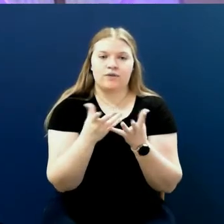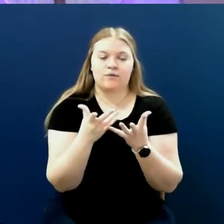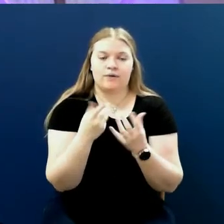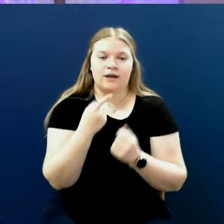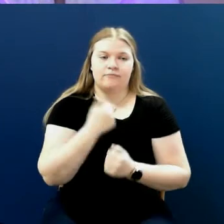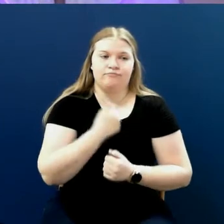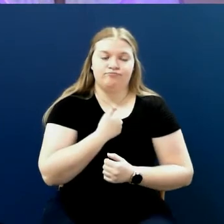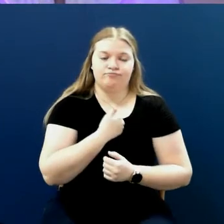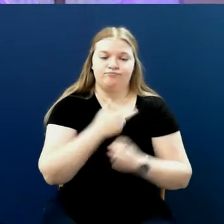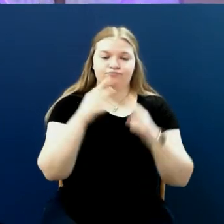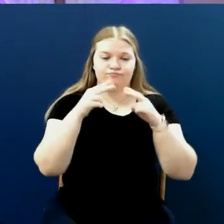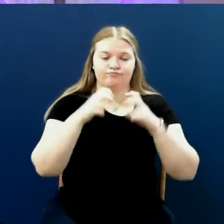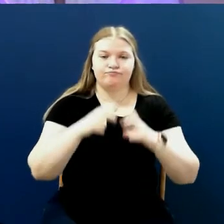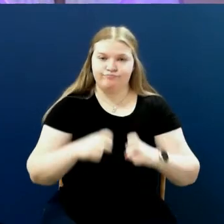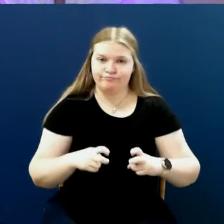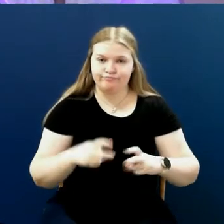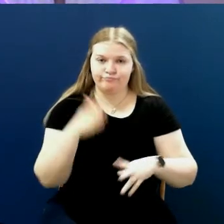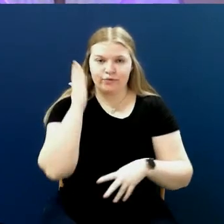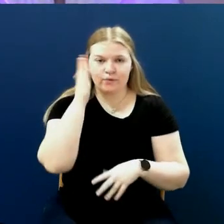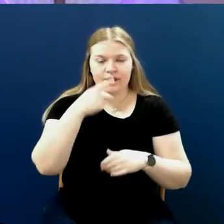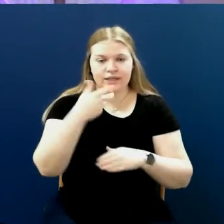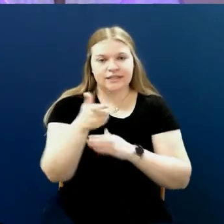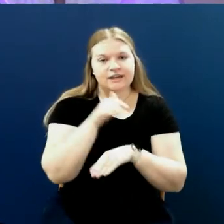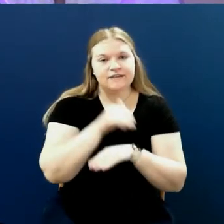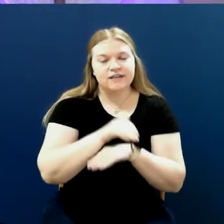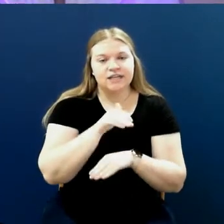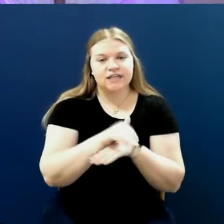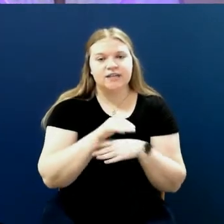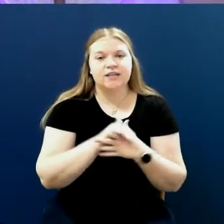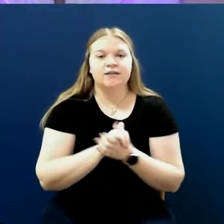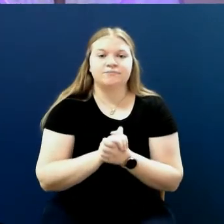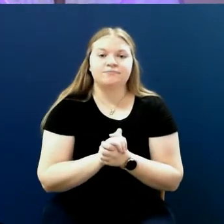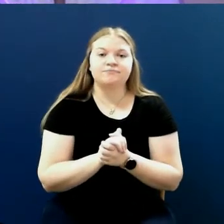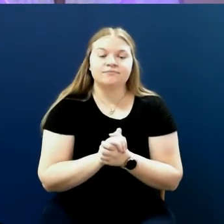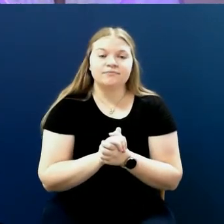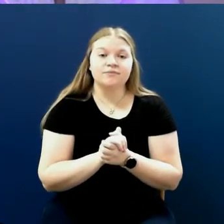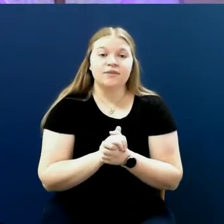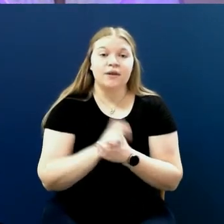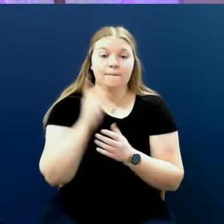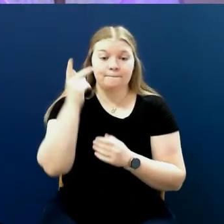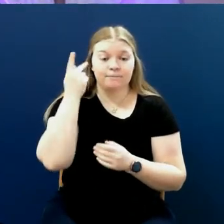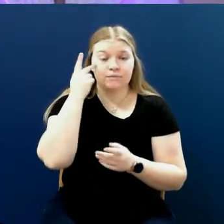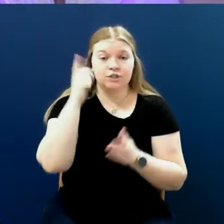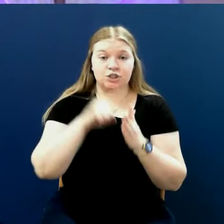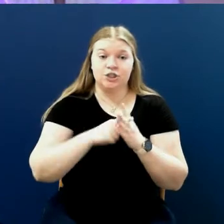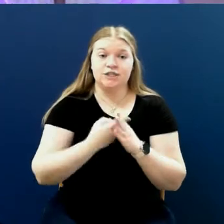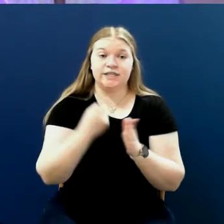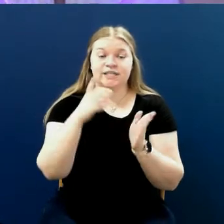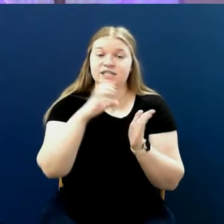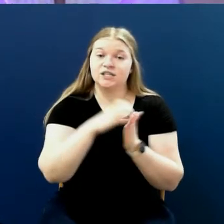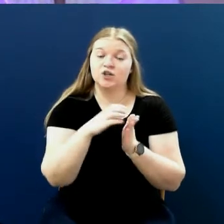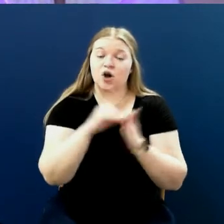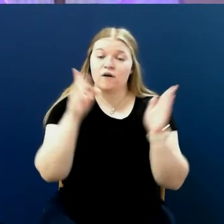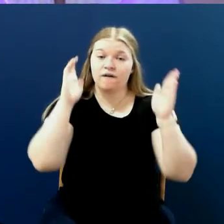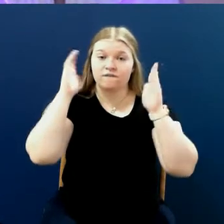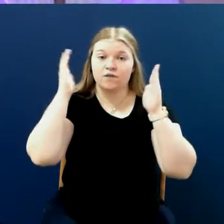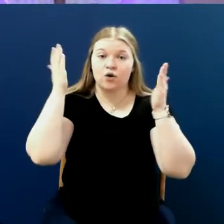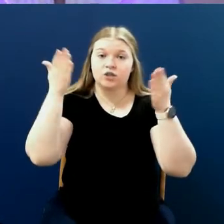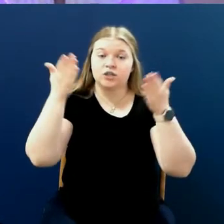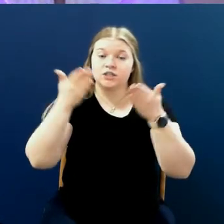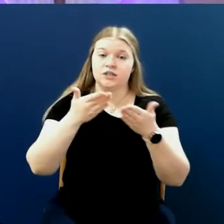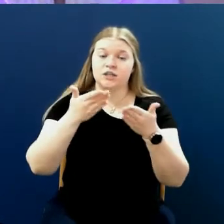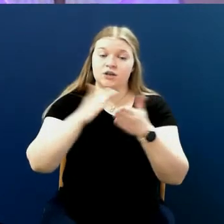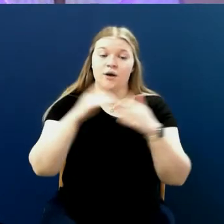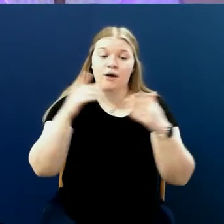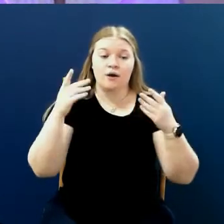going to actually cover this evening. But Paul begins this section as he focuses our